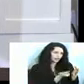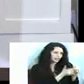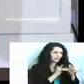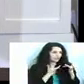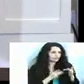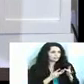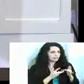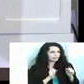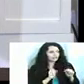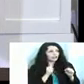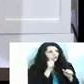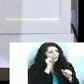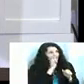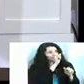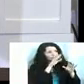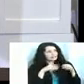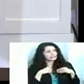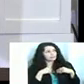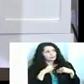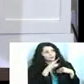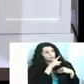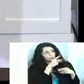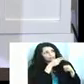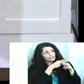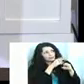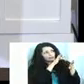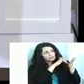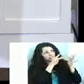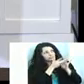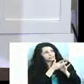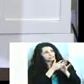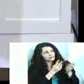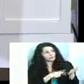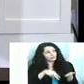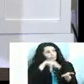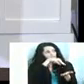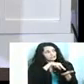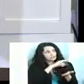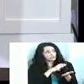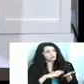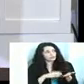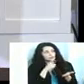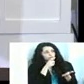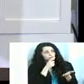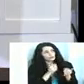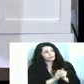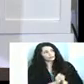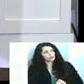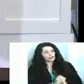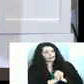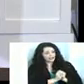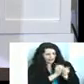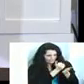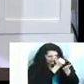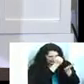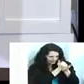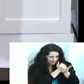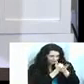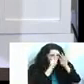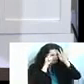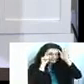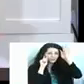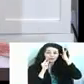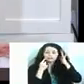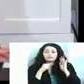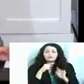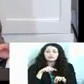may they be ever acceptable to you. In the name of Jesus, the risen Christ, in whom we pray. Amen. Now,